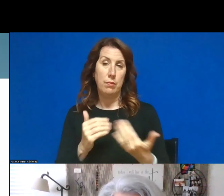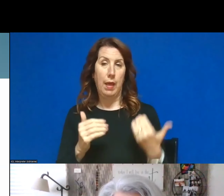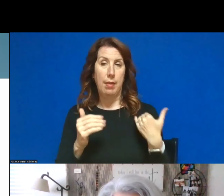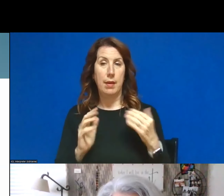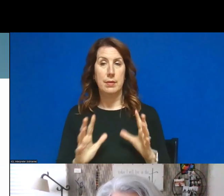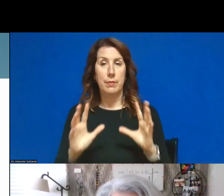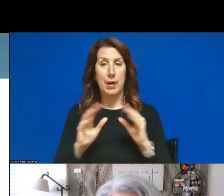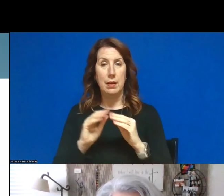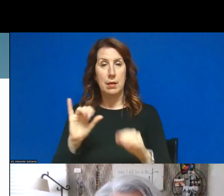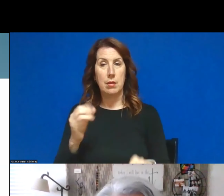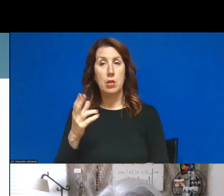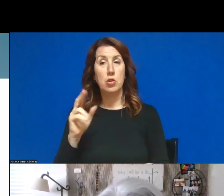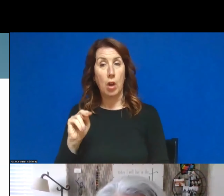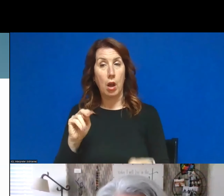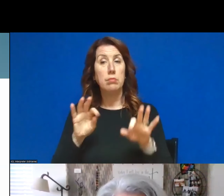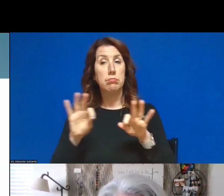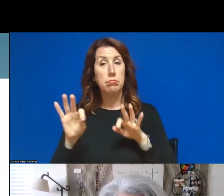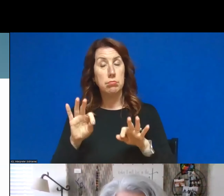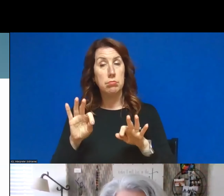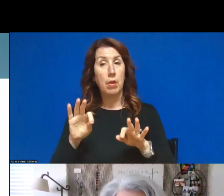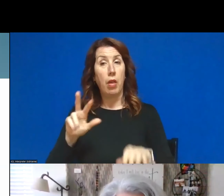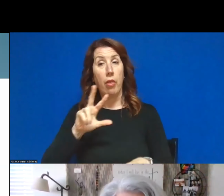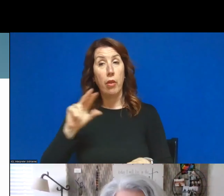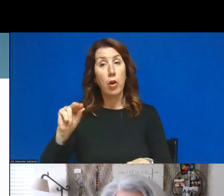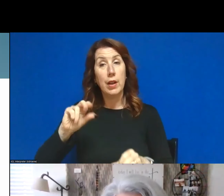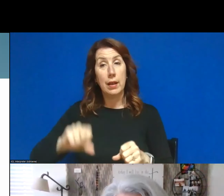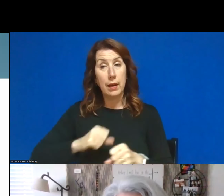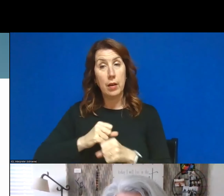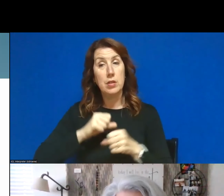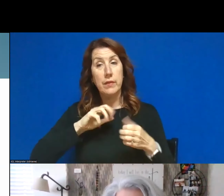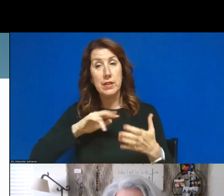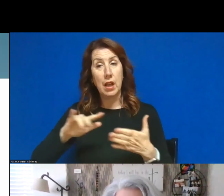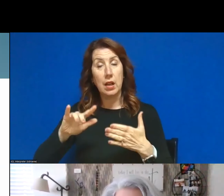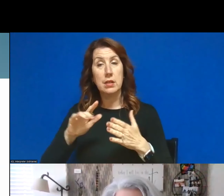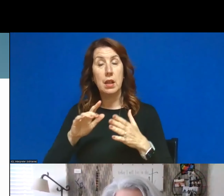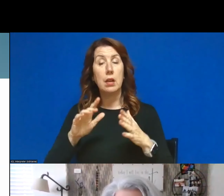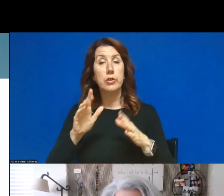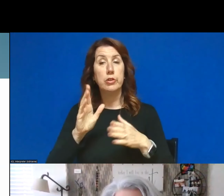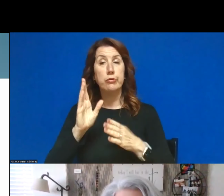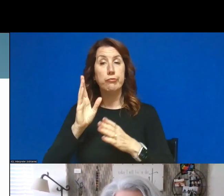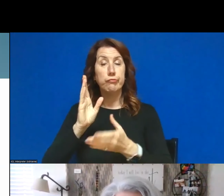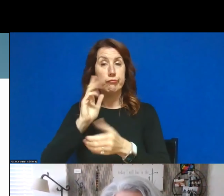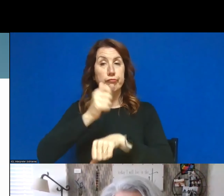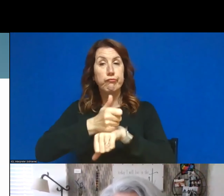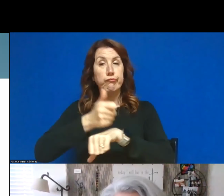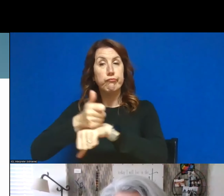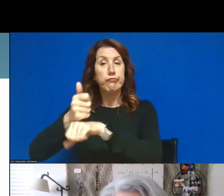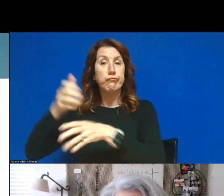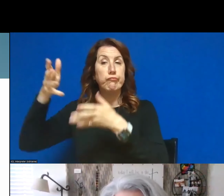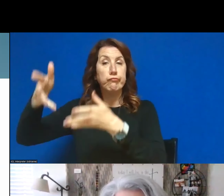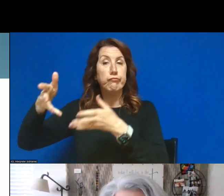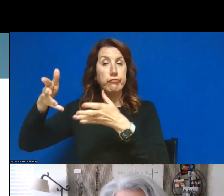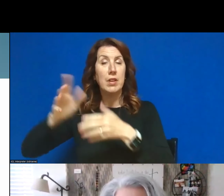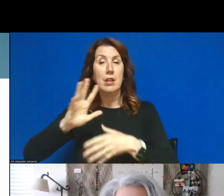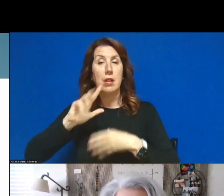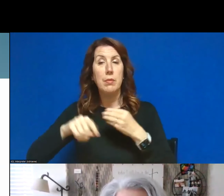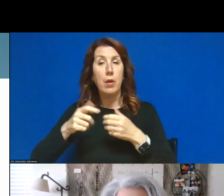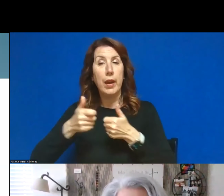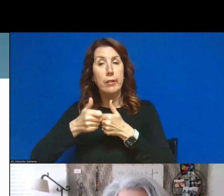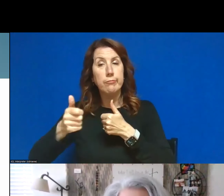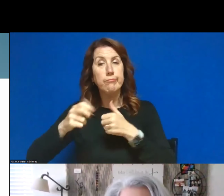John Cunningham walked us through 3 decades of studies that sat on shelves that covered the structure of a transit system that is